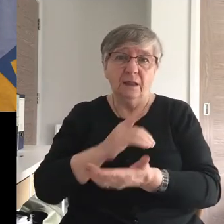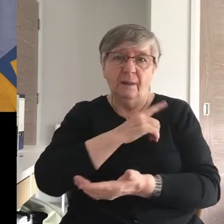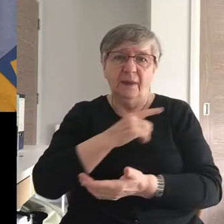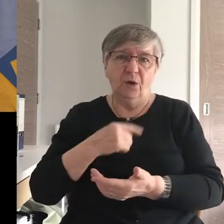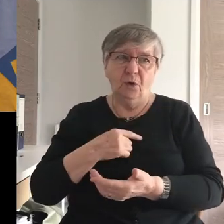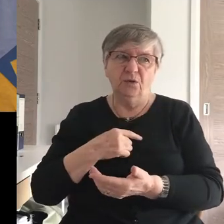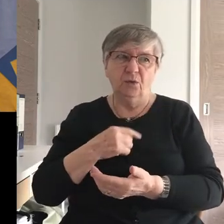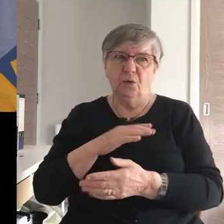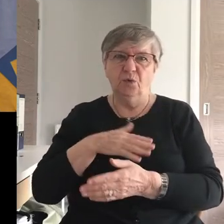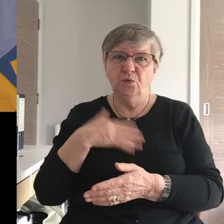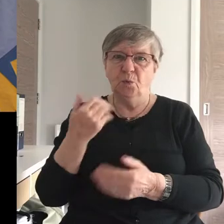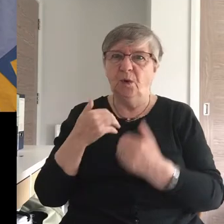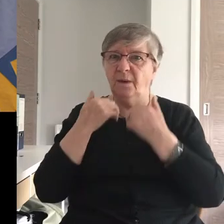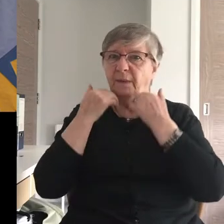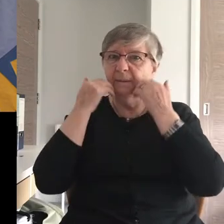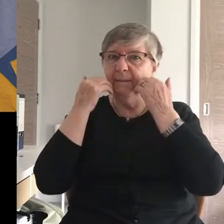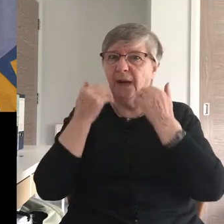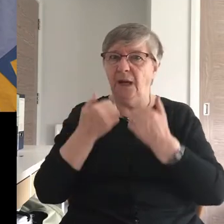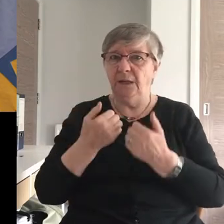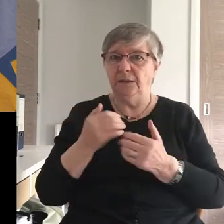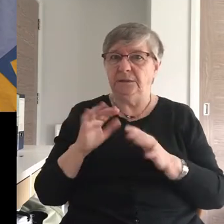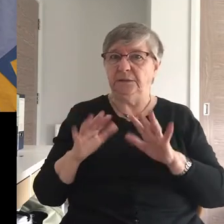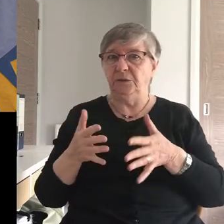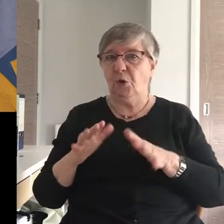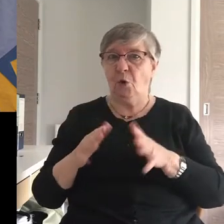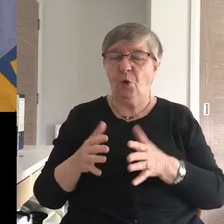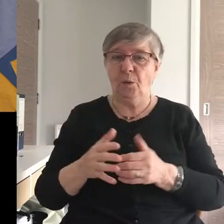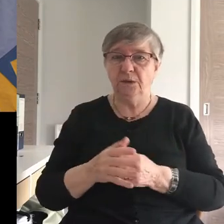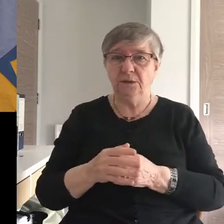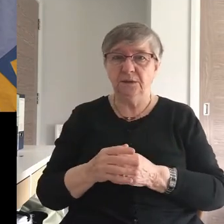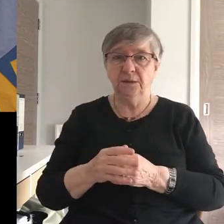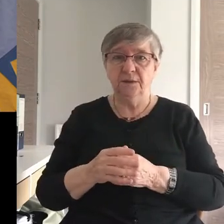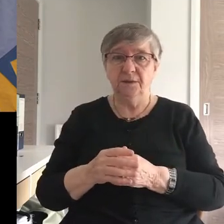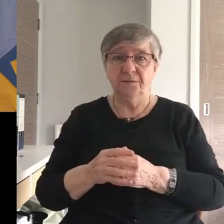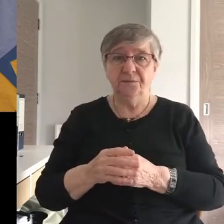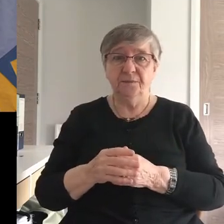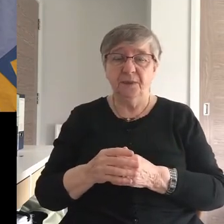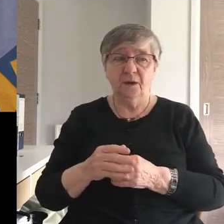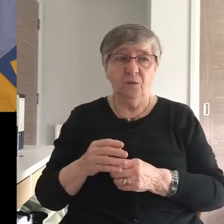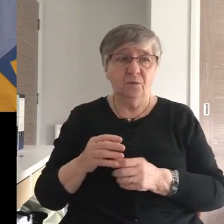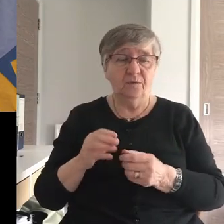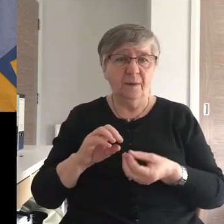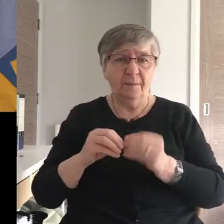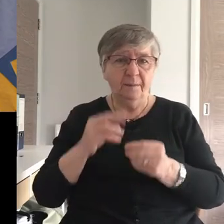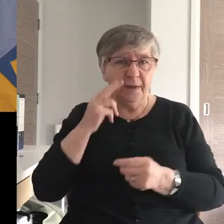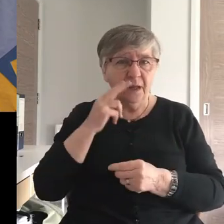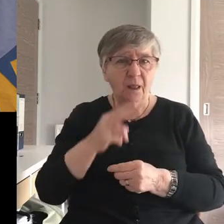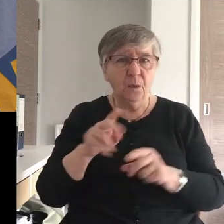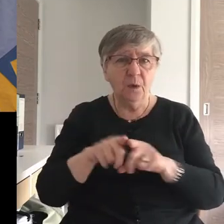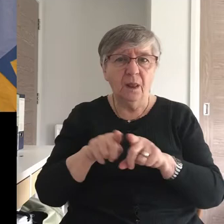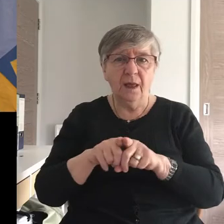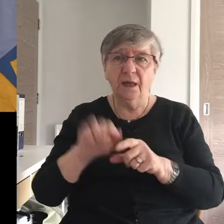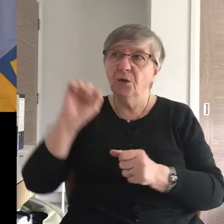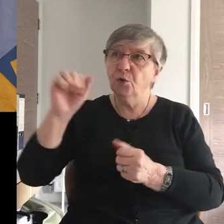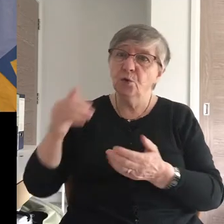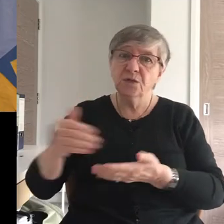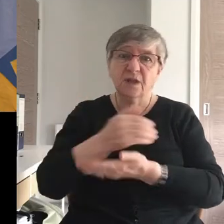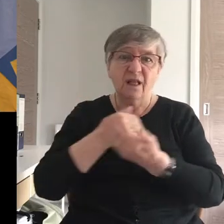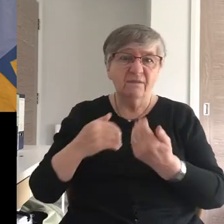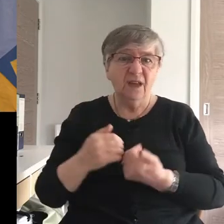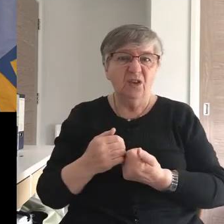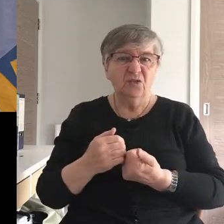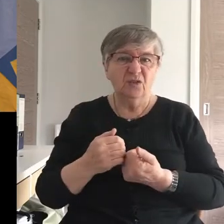we don't want to be embarrassed or awkward or whatever. And we've made it seem as though your salvation is something